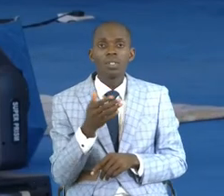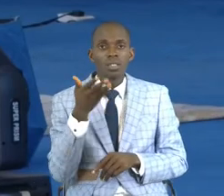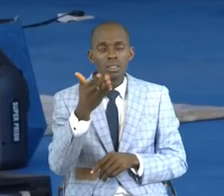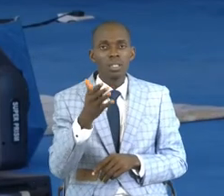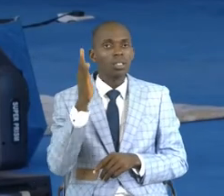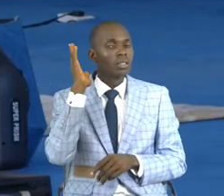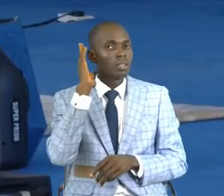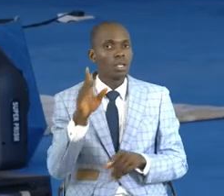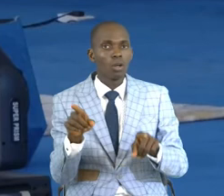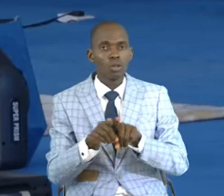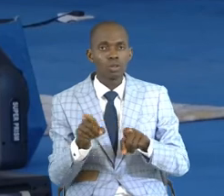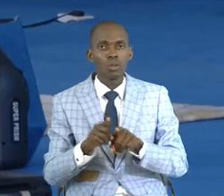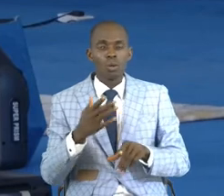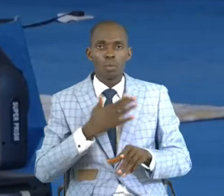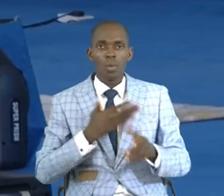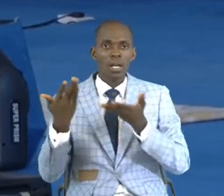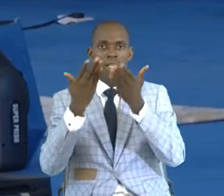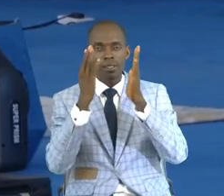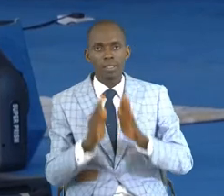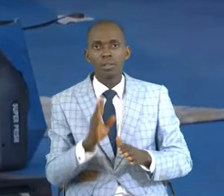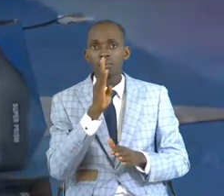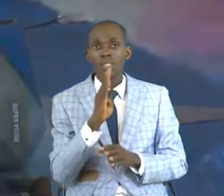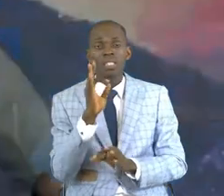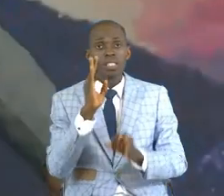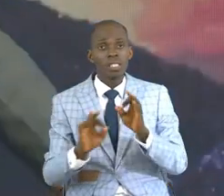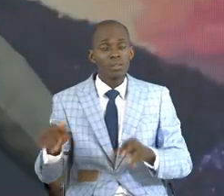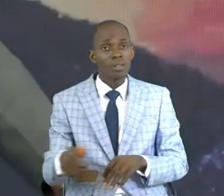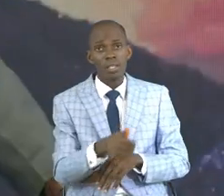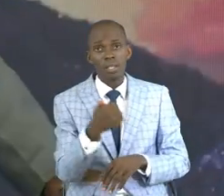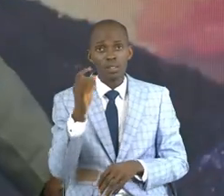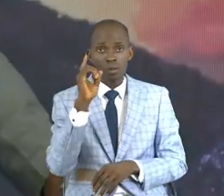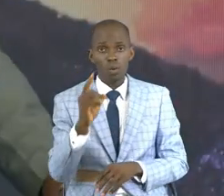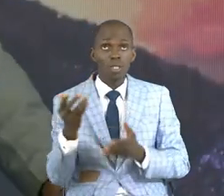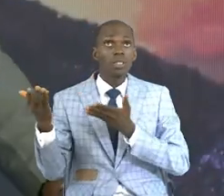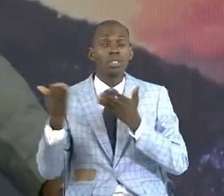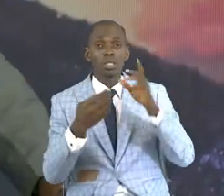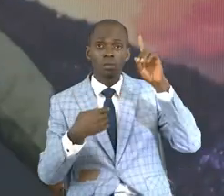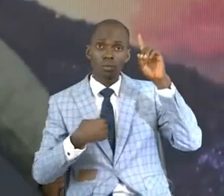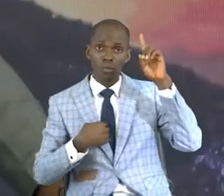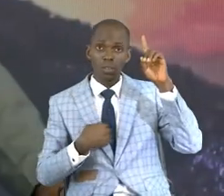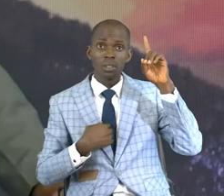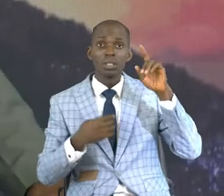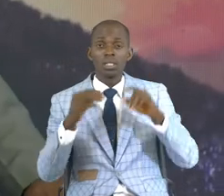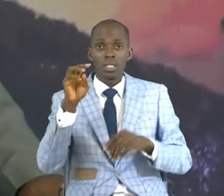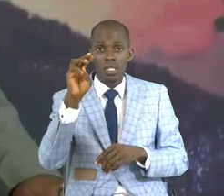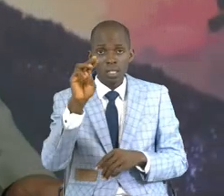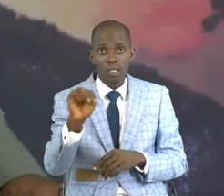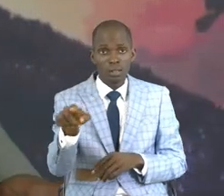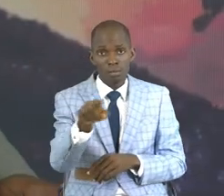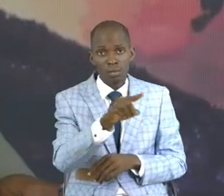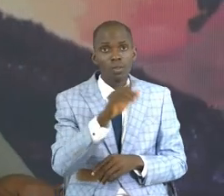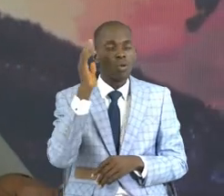my servant be. If any man serve me, him will my